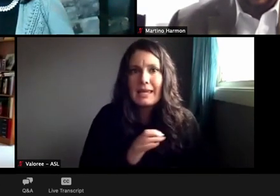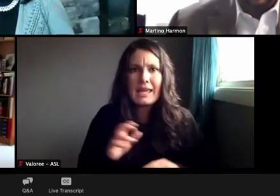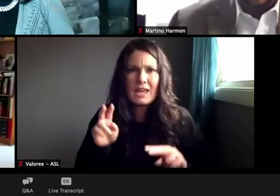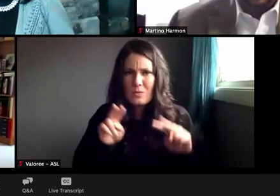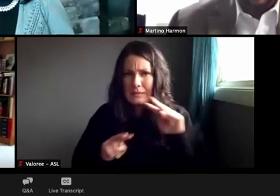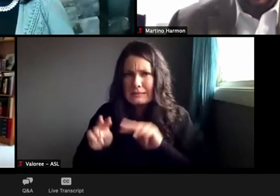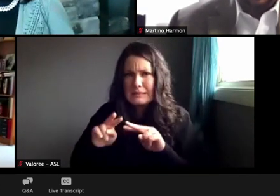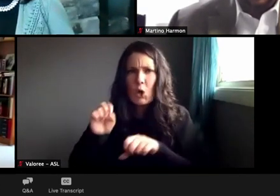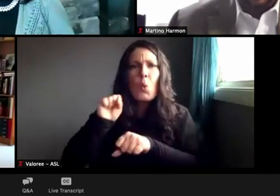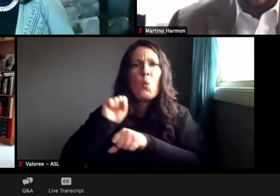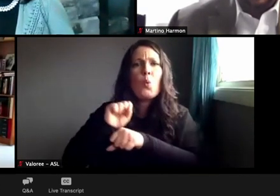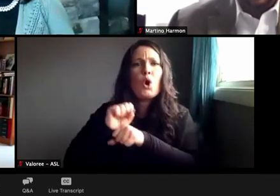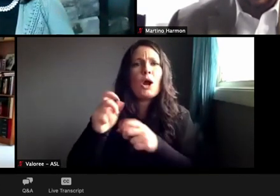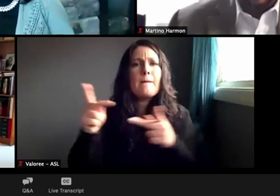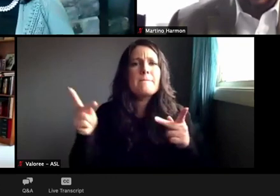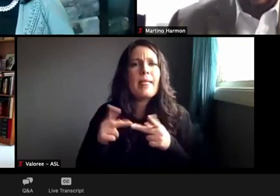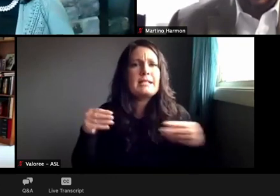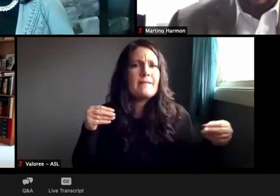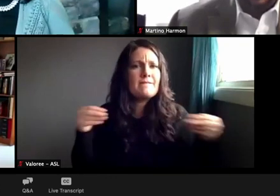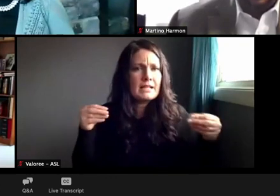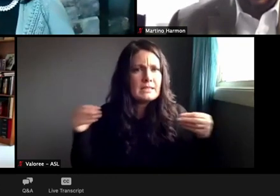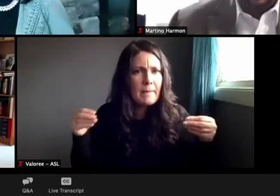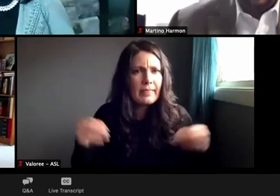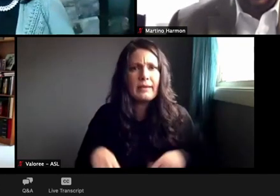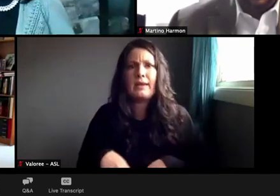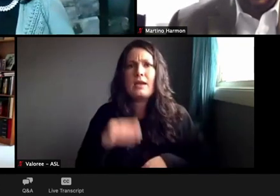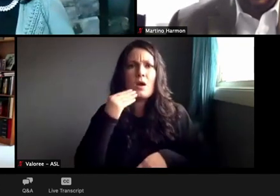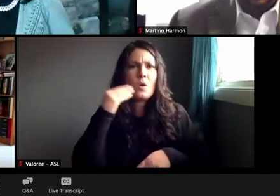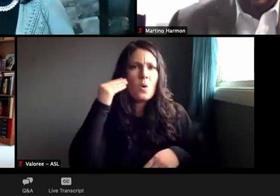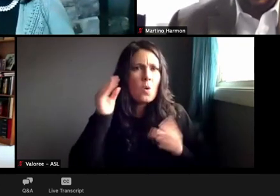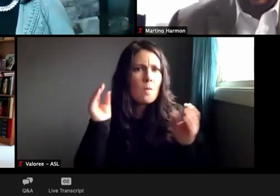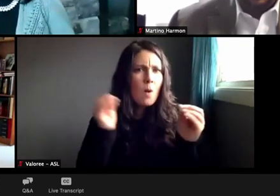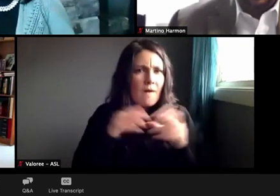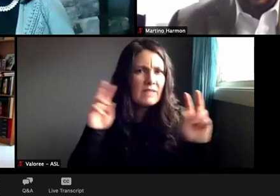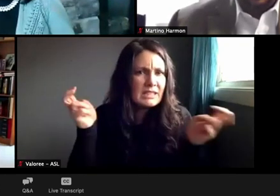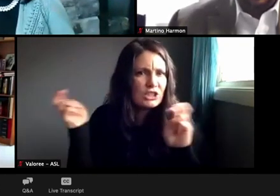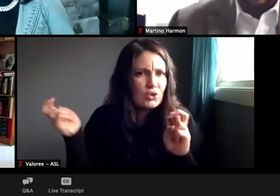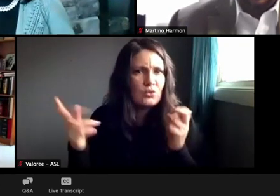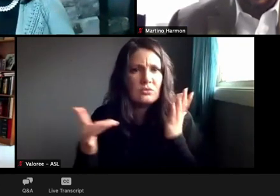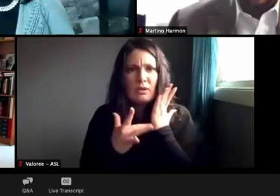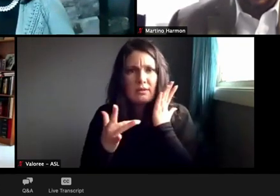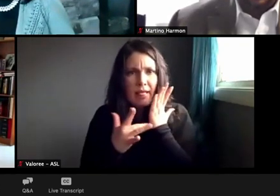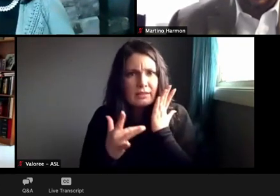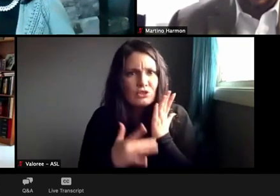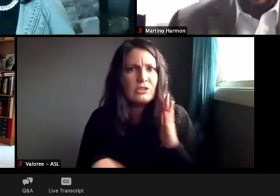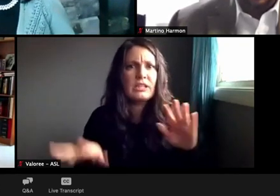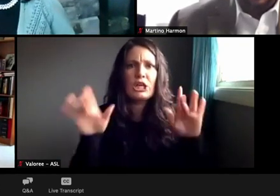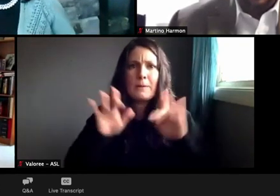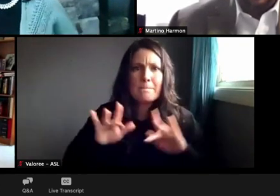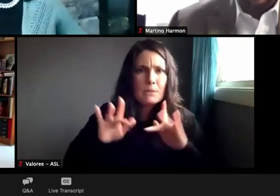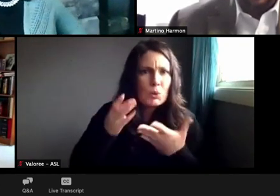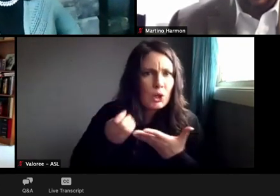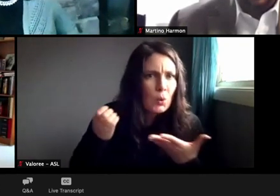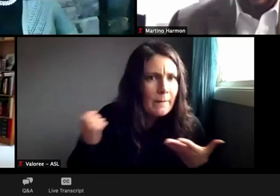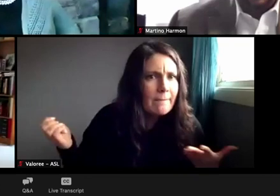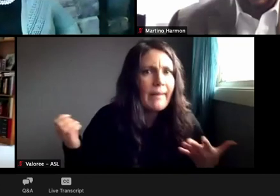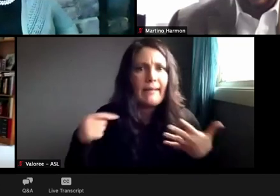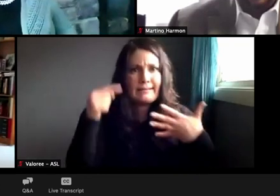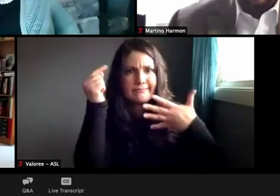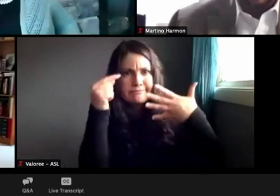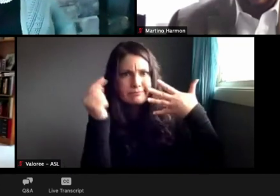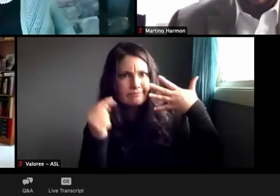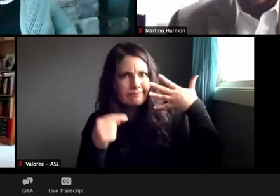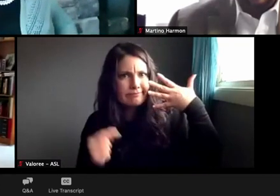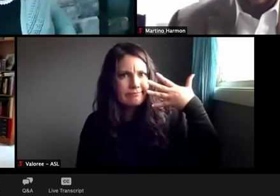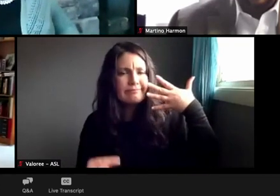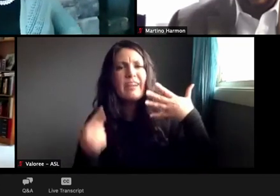flexibility, home office issues, technology, computer equipment, and many other areas. And we know that many people